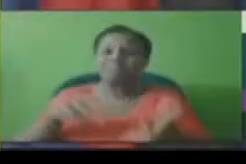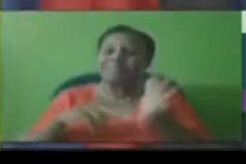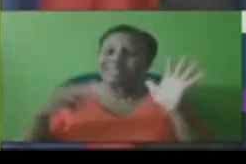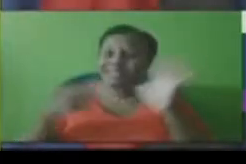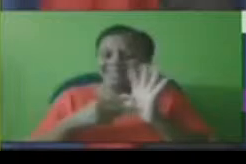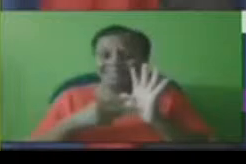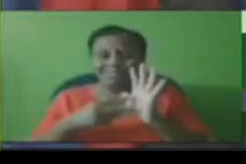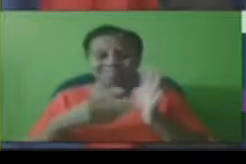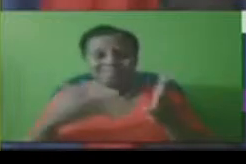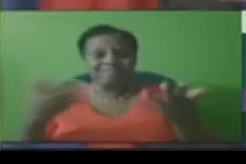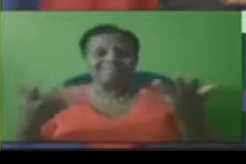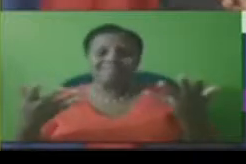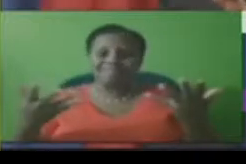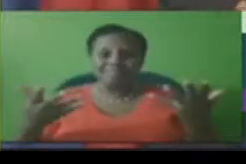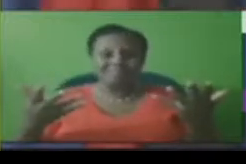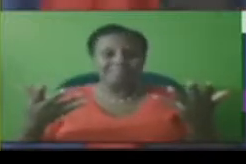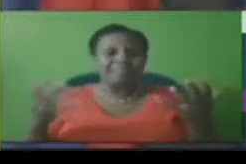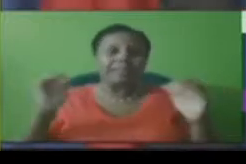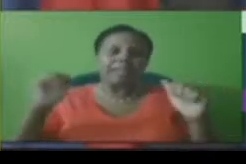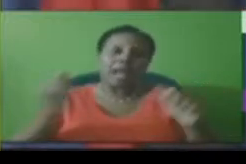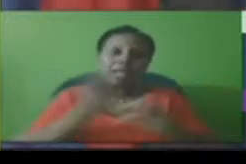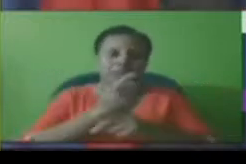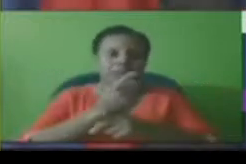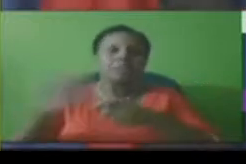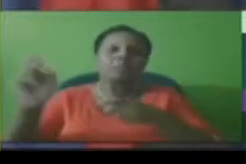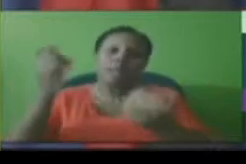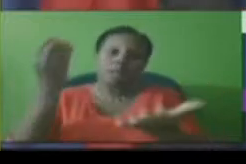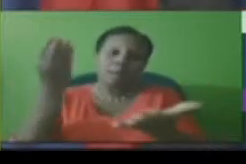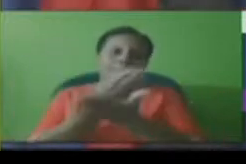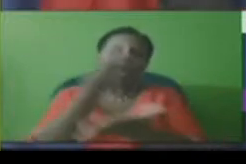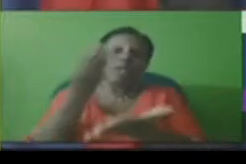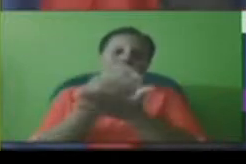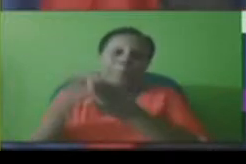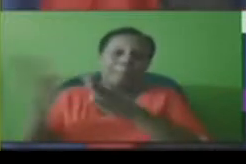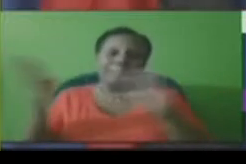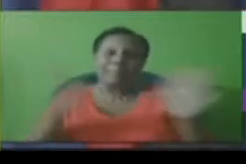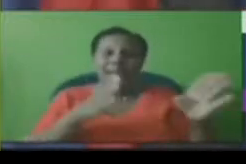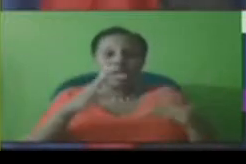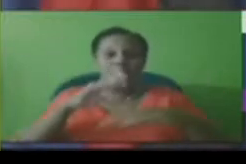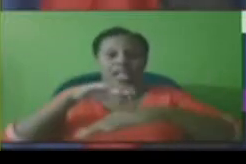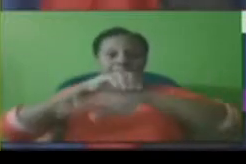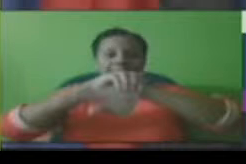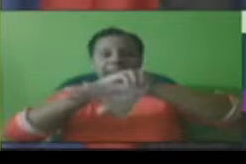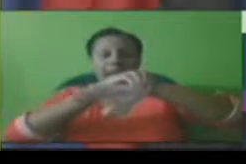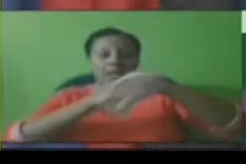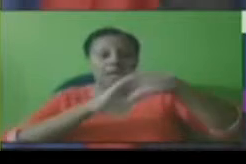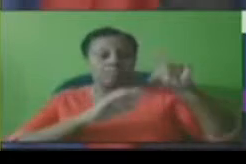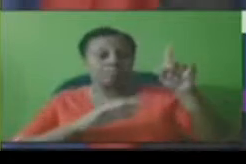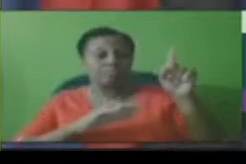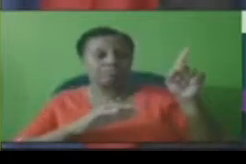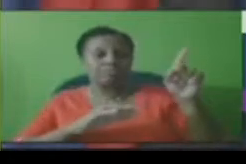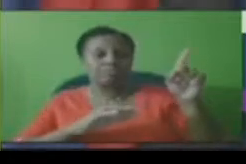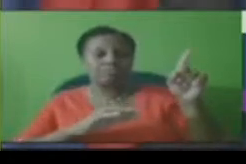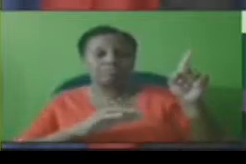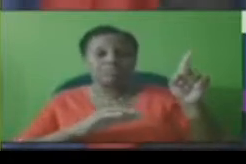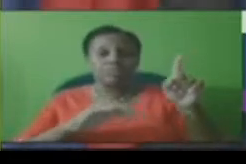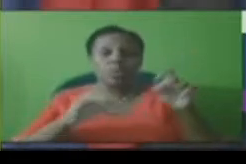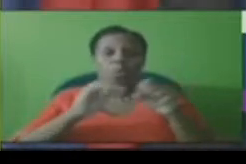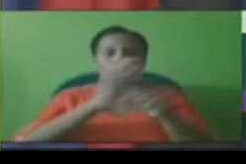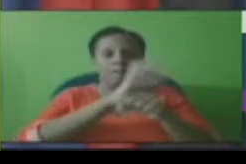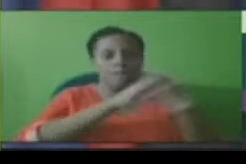recall at the height of COVID in England, the British government abandoned the budgeting process and literally just did what had to be